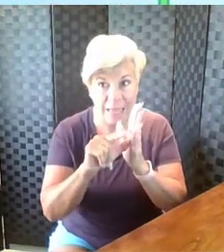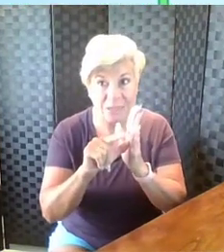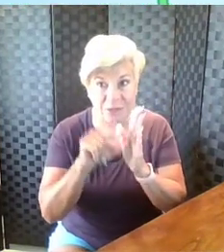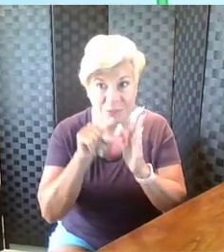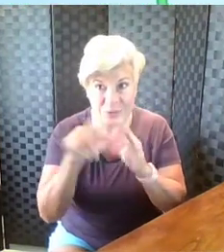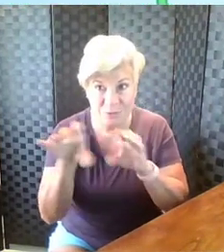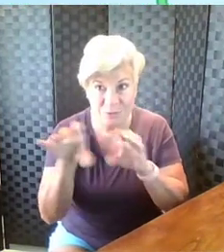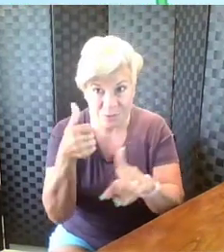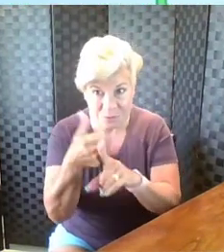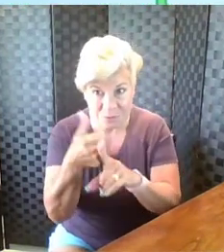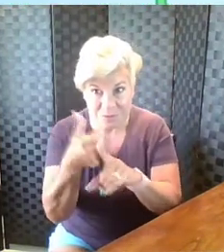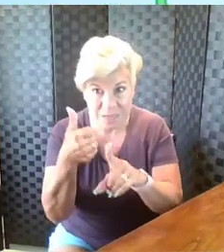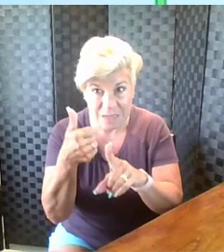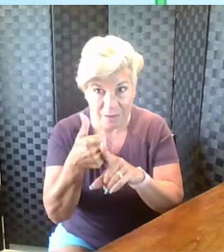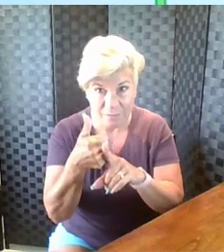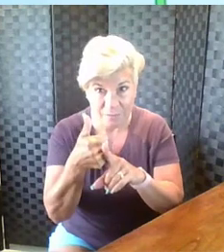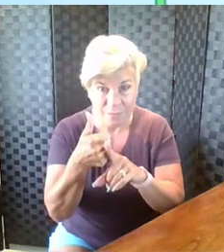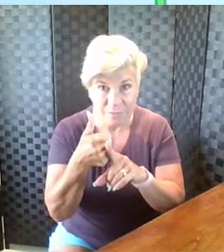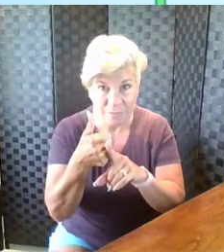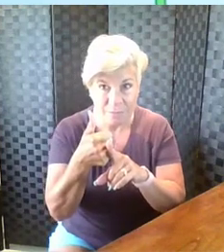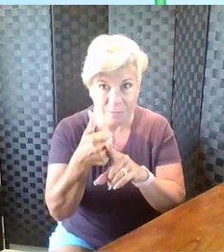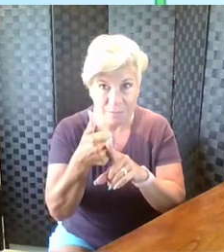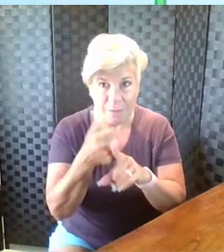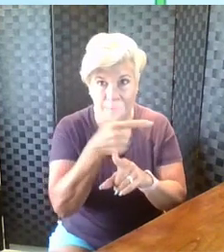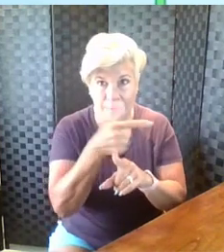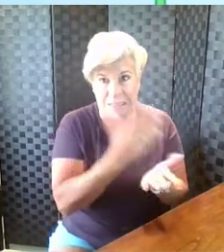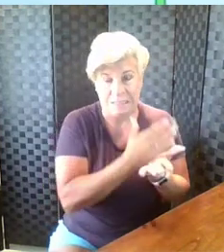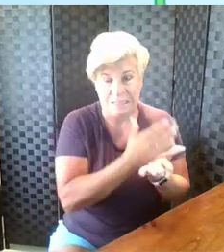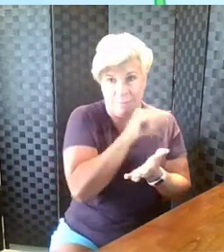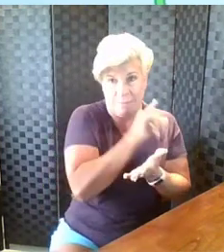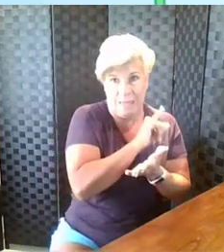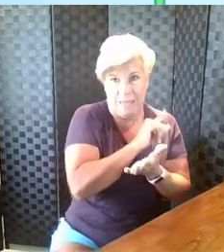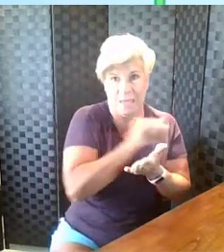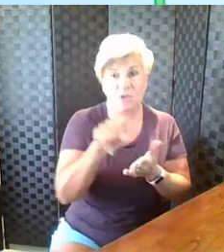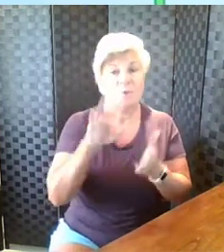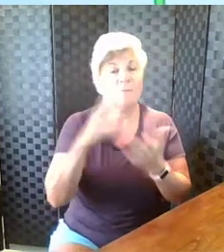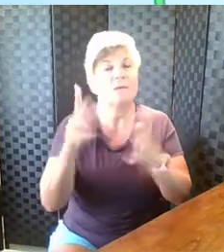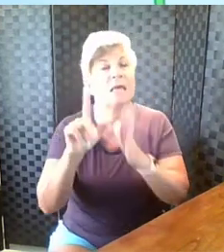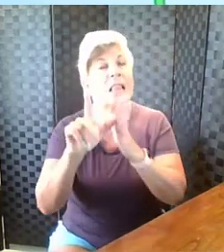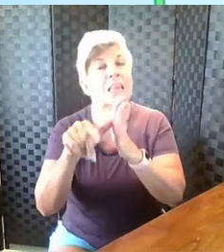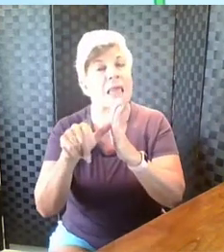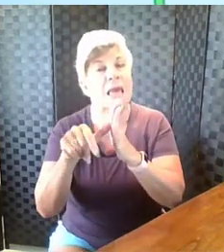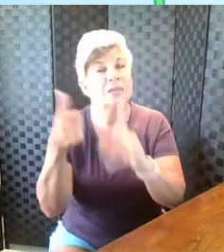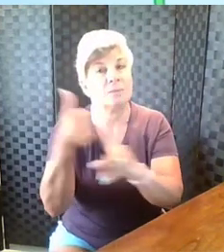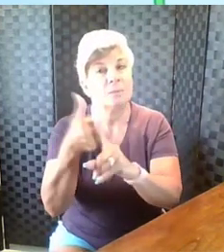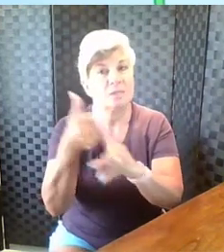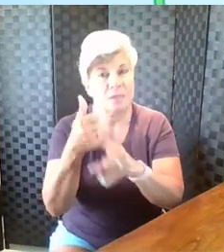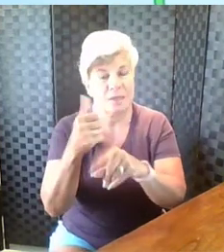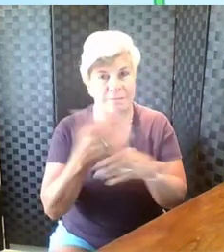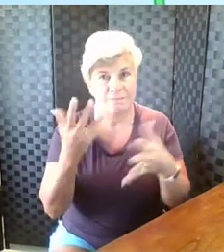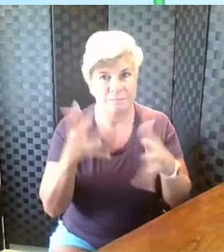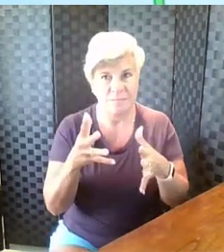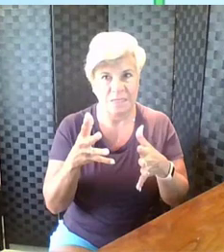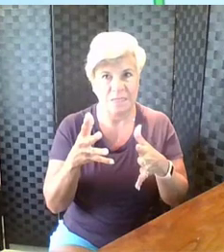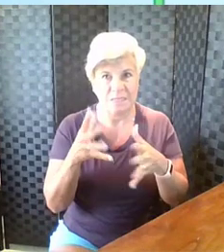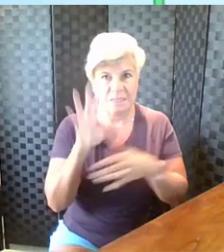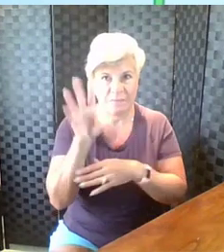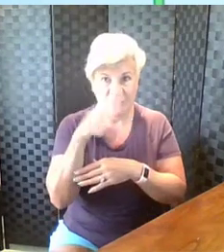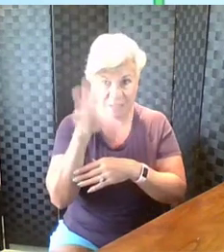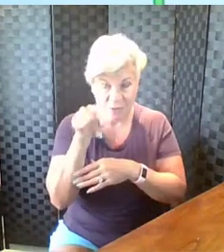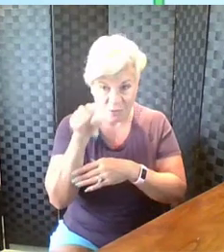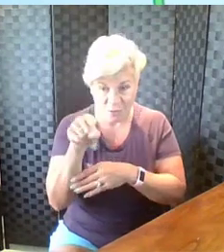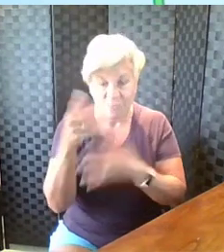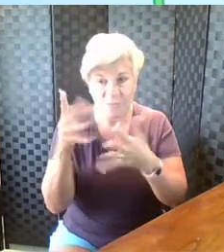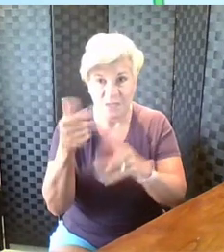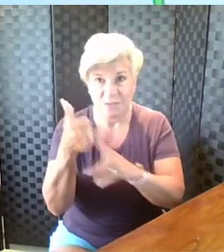to pause, and I'm going to pause on our packet. I'm going to let you finish that on your own after the video. You can show someone in